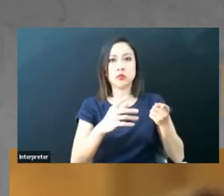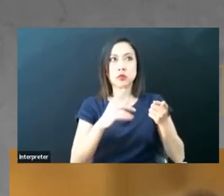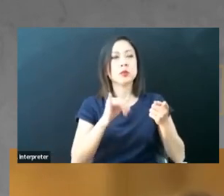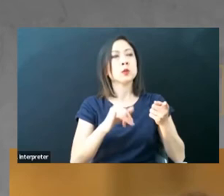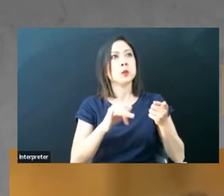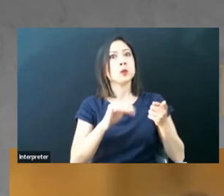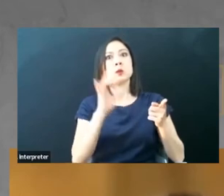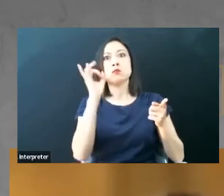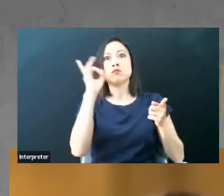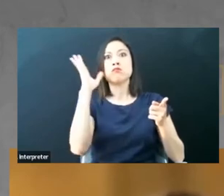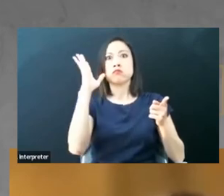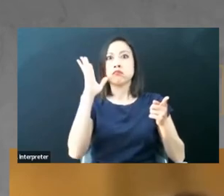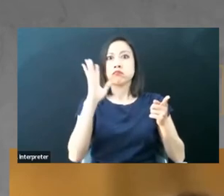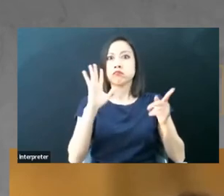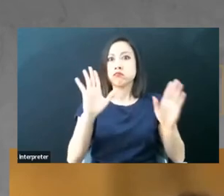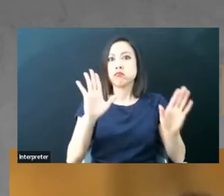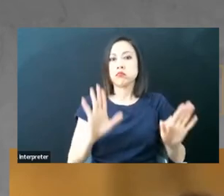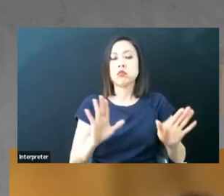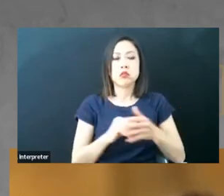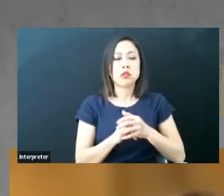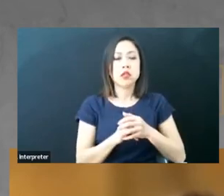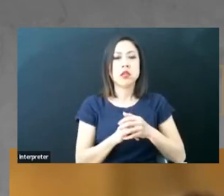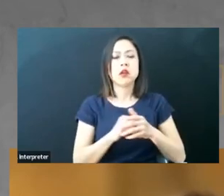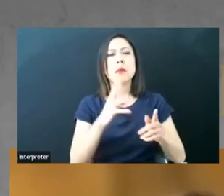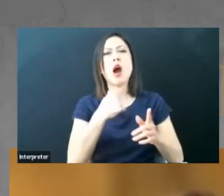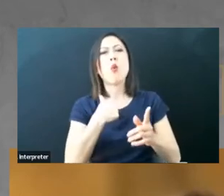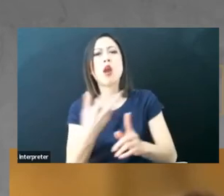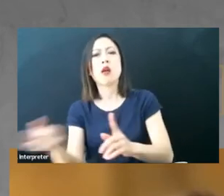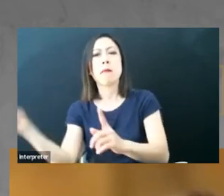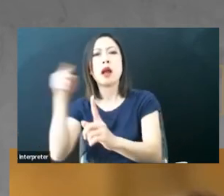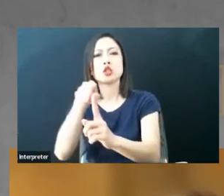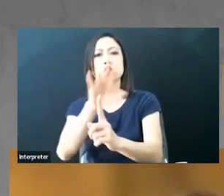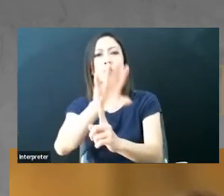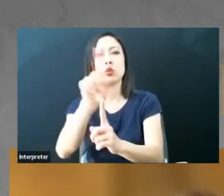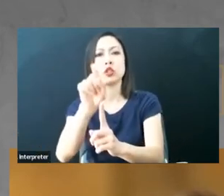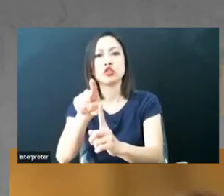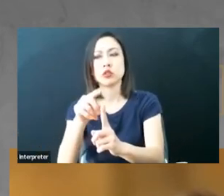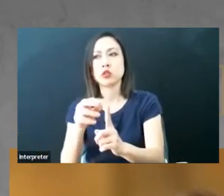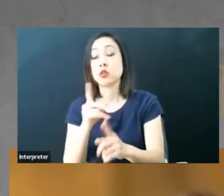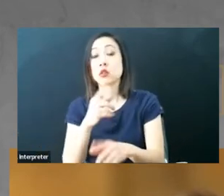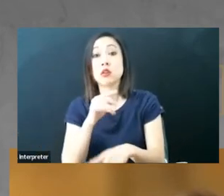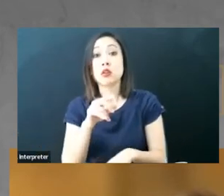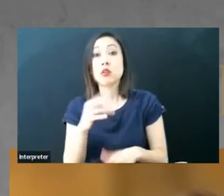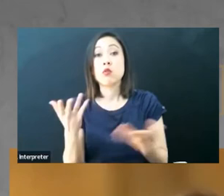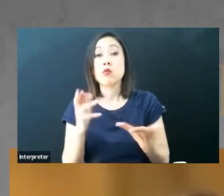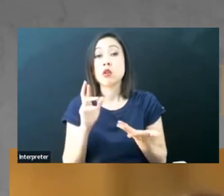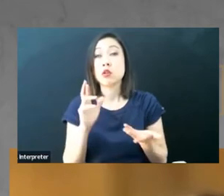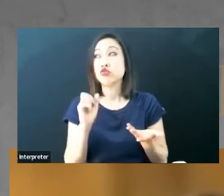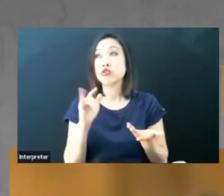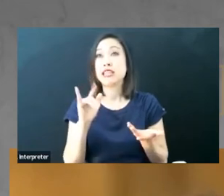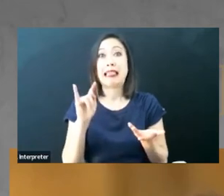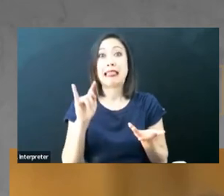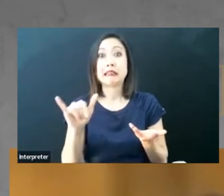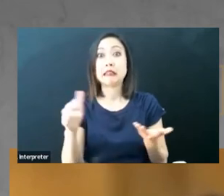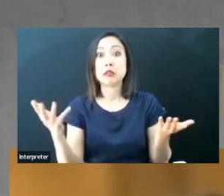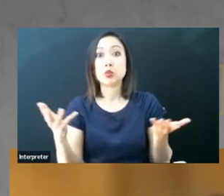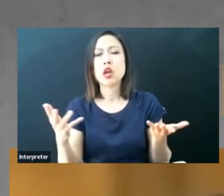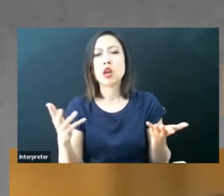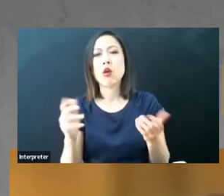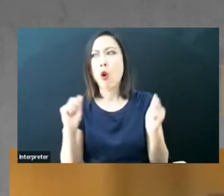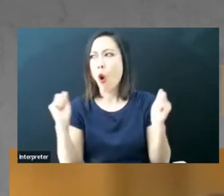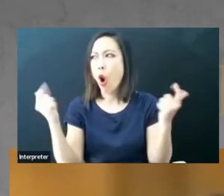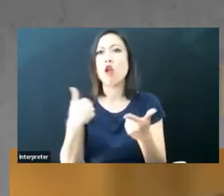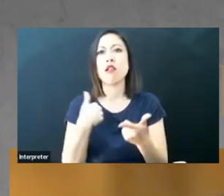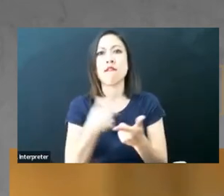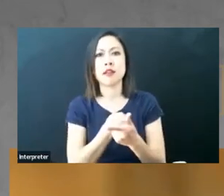would want to add. I'm going to circle back to your question. The reality is all of us are actually in technology, every industry, because when you